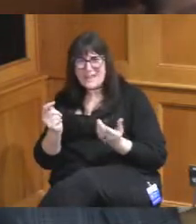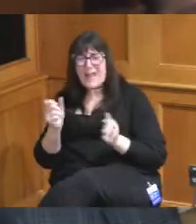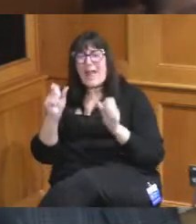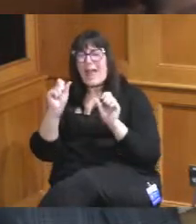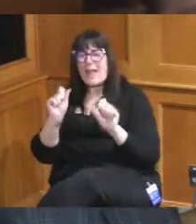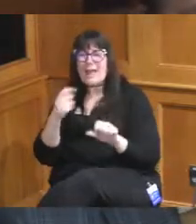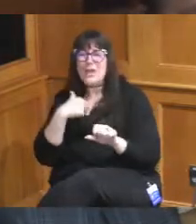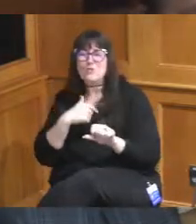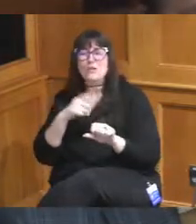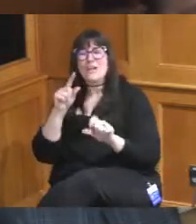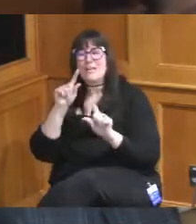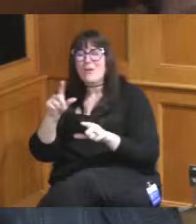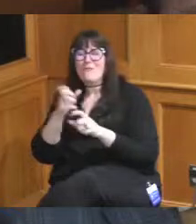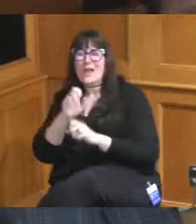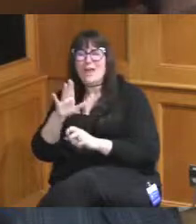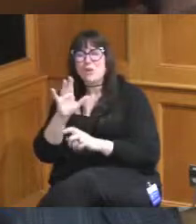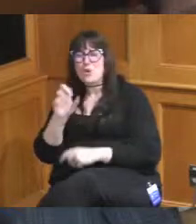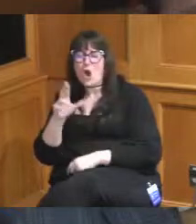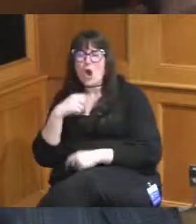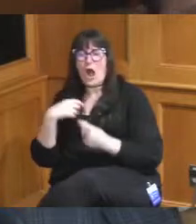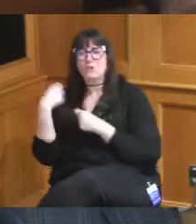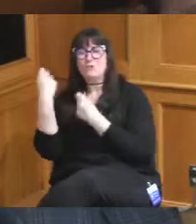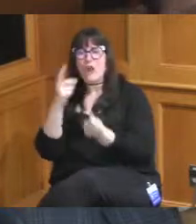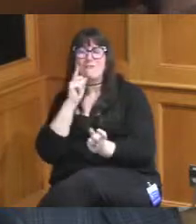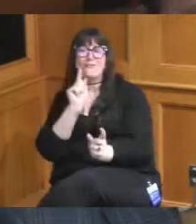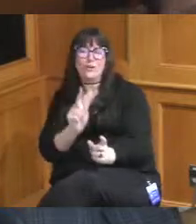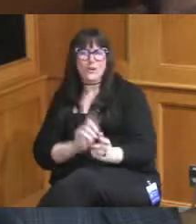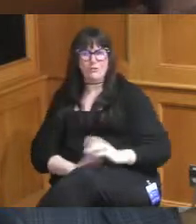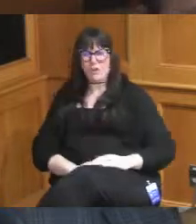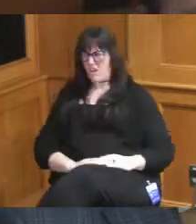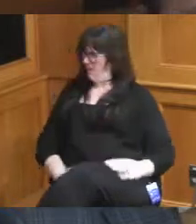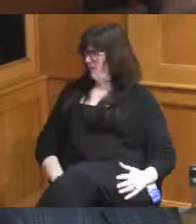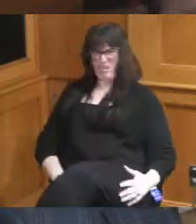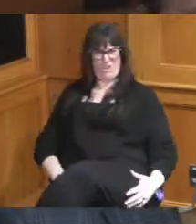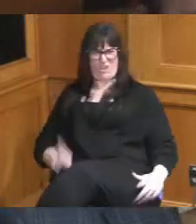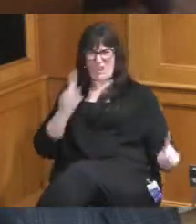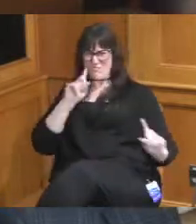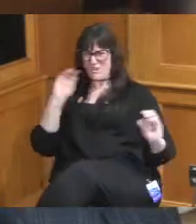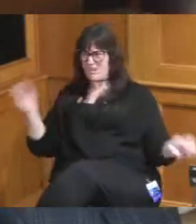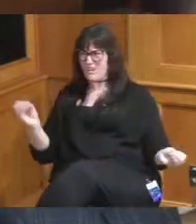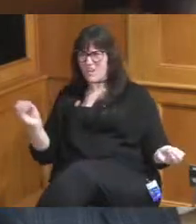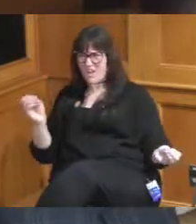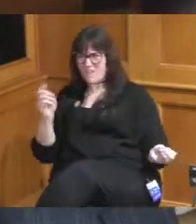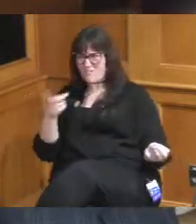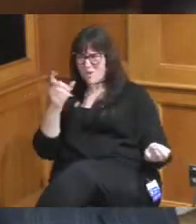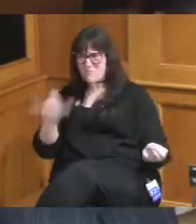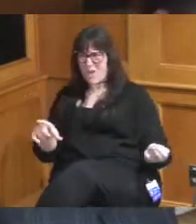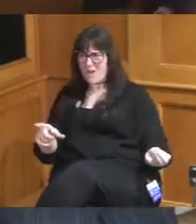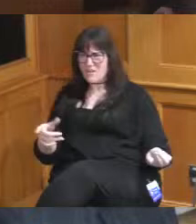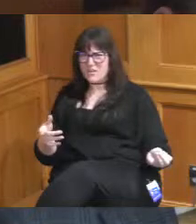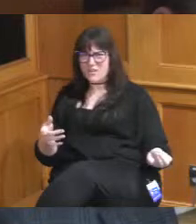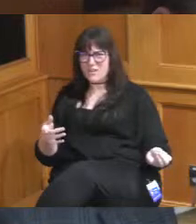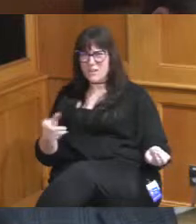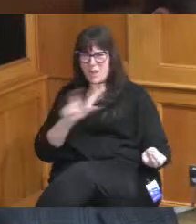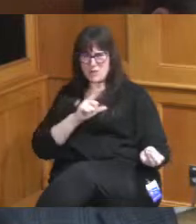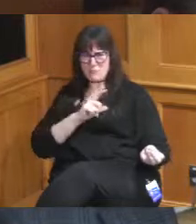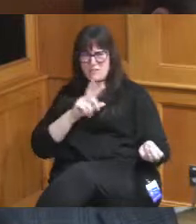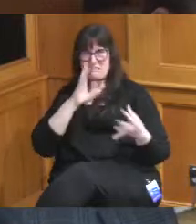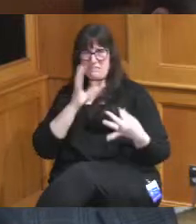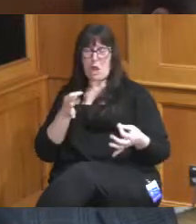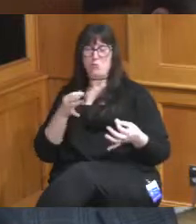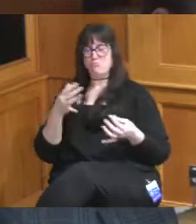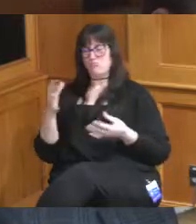car? Well, we'll go and get it and I'll drive it back. I ain't never heard of that. The police go get your car and bring your car over